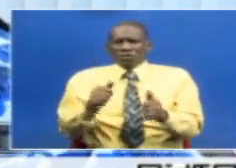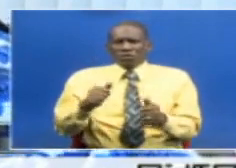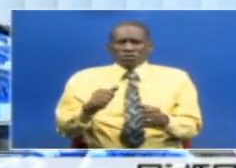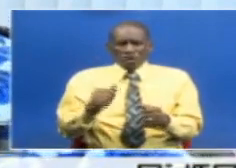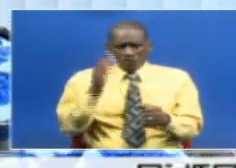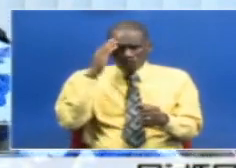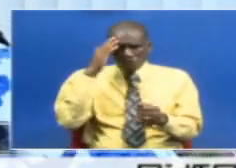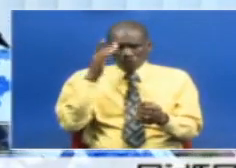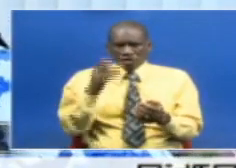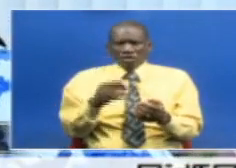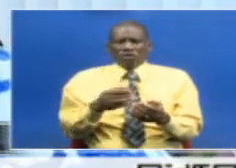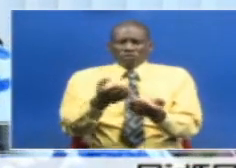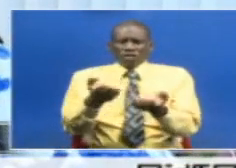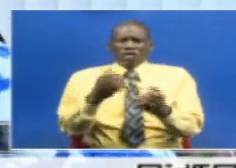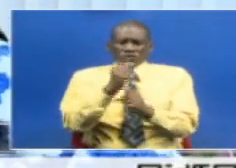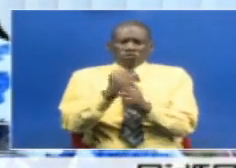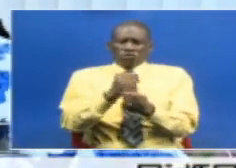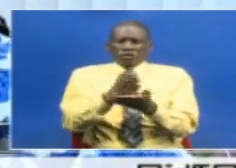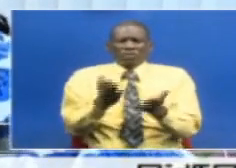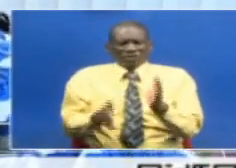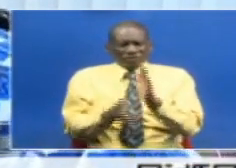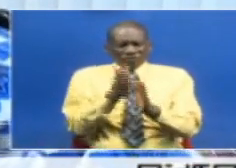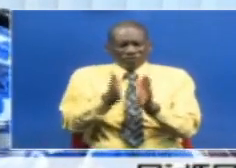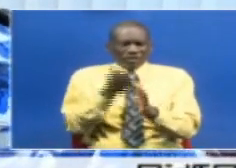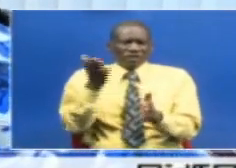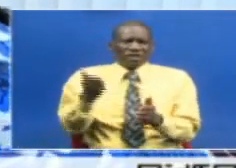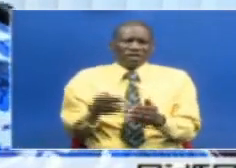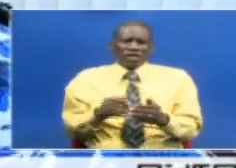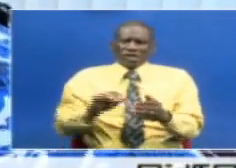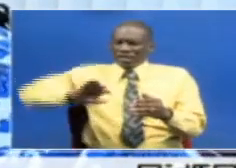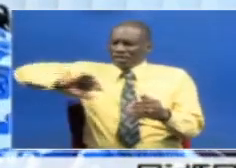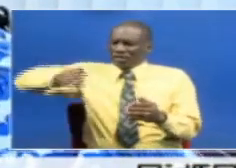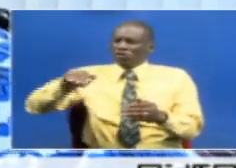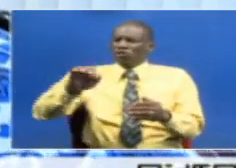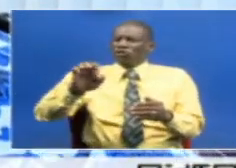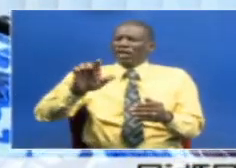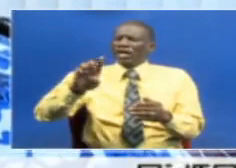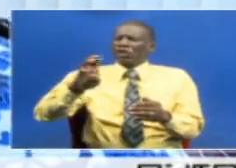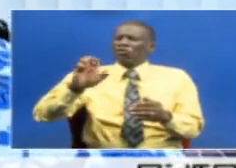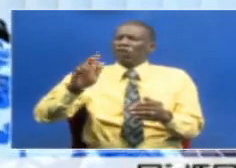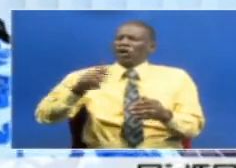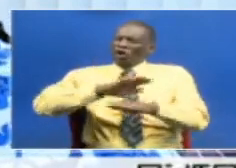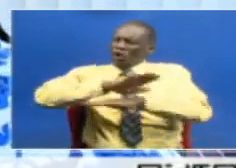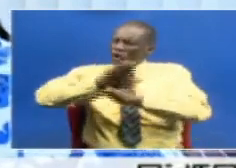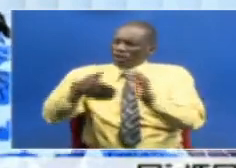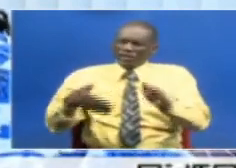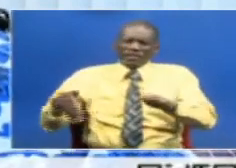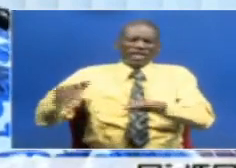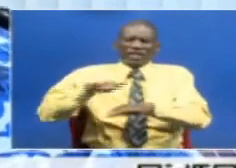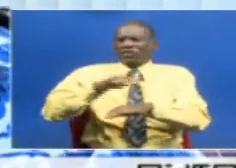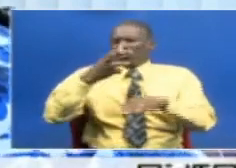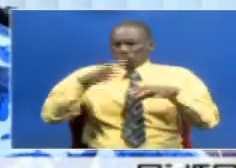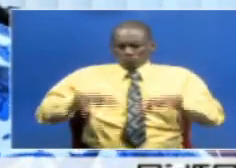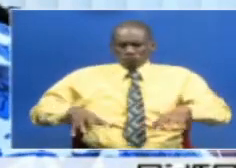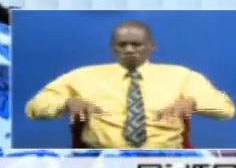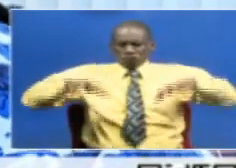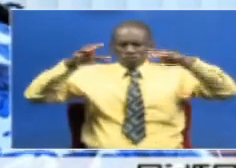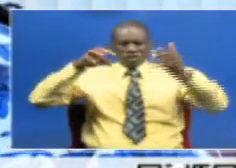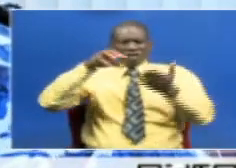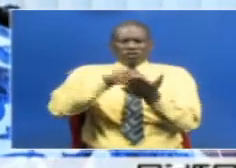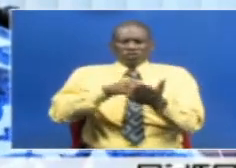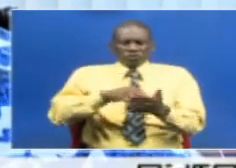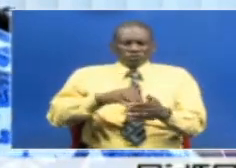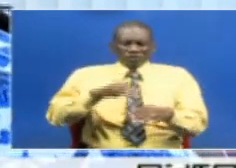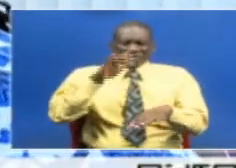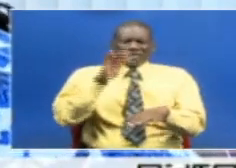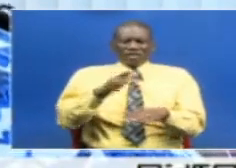we need to do something very urgently because the entire town is already submerged and the situation is very critical. We need to